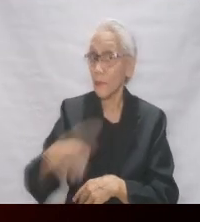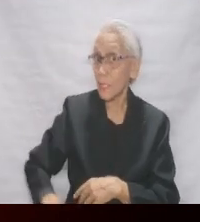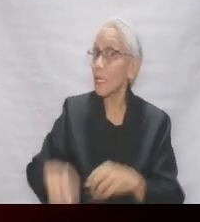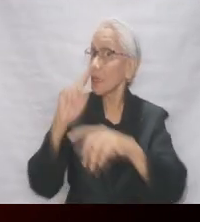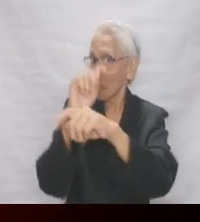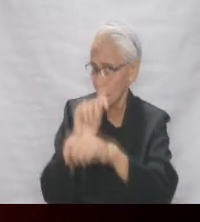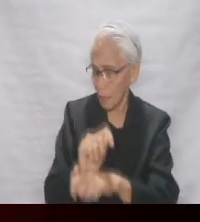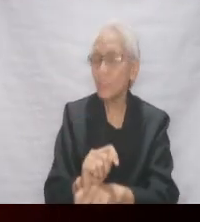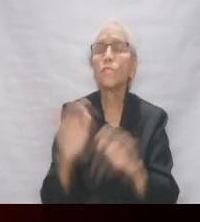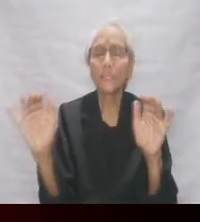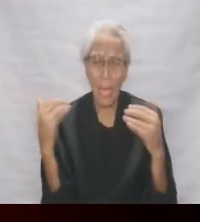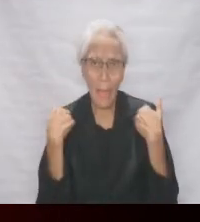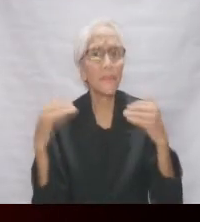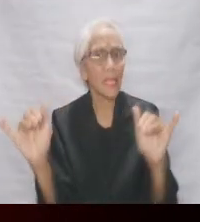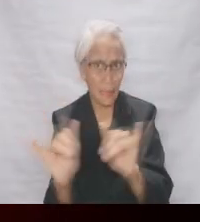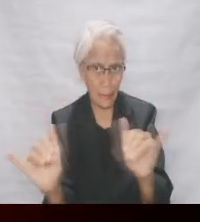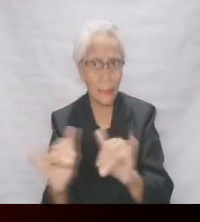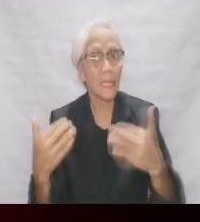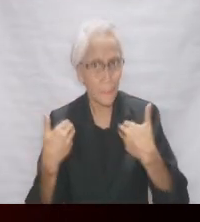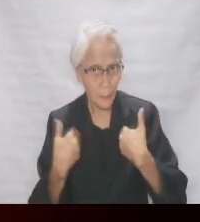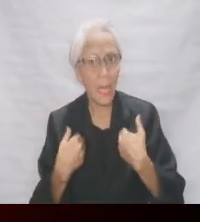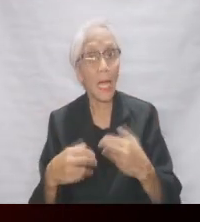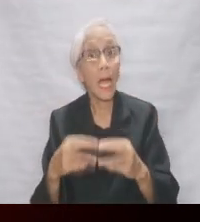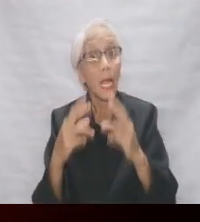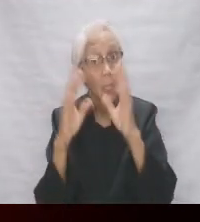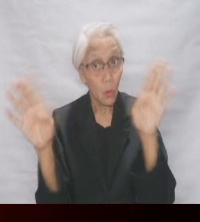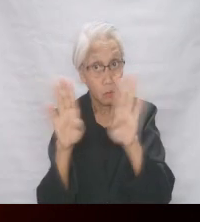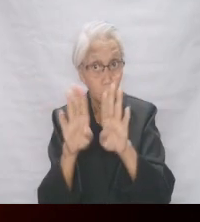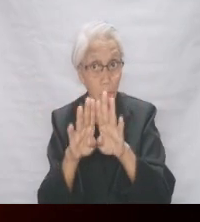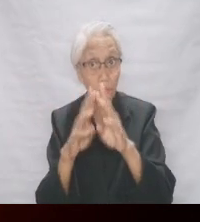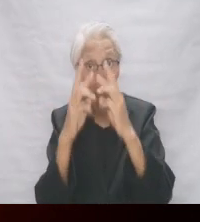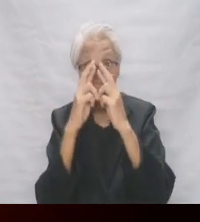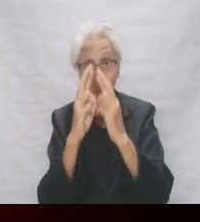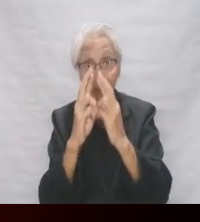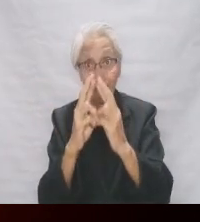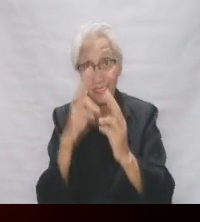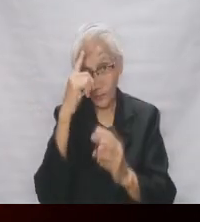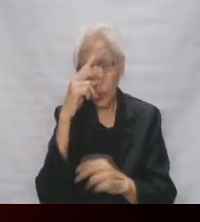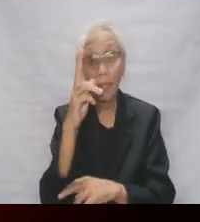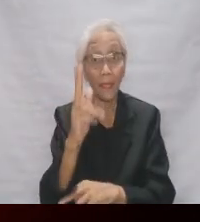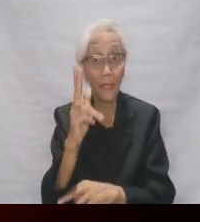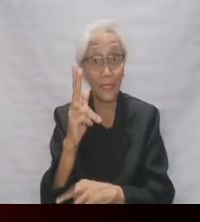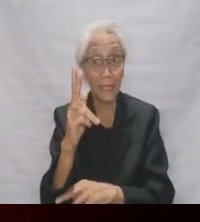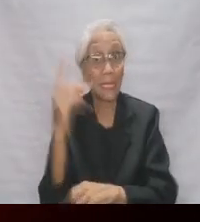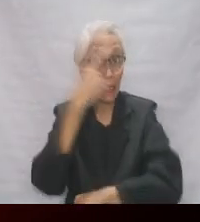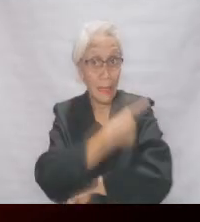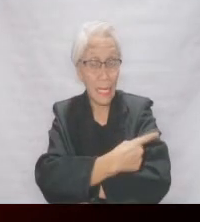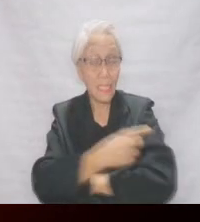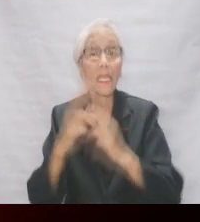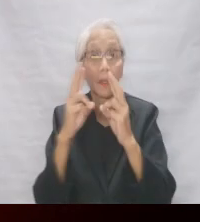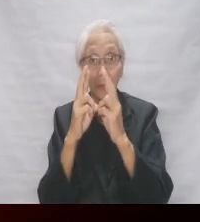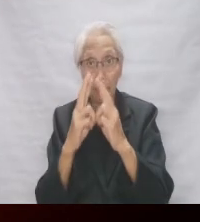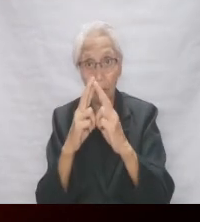traditions also hold closed-door retreats as well? Even for as long as 30 days. Merong 30-day retreat, di